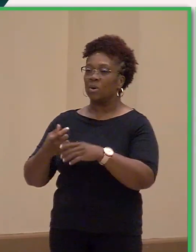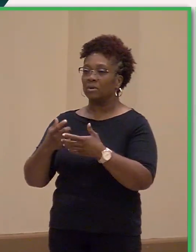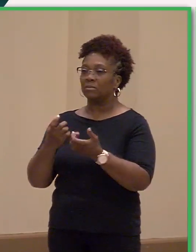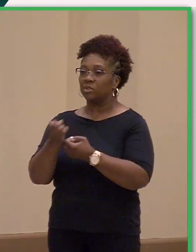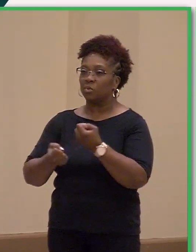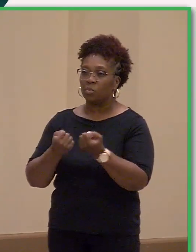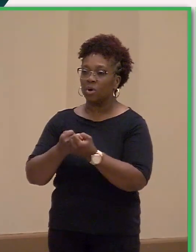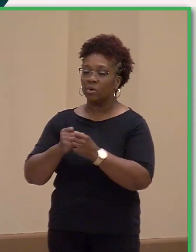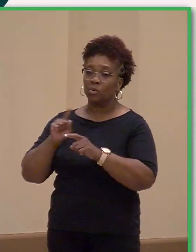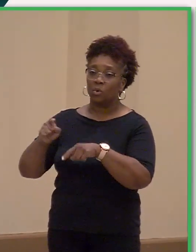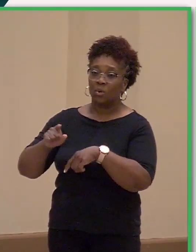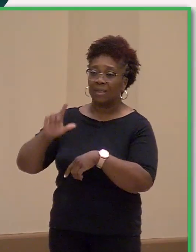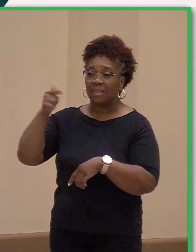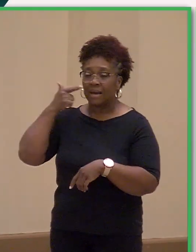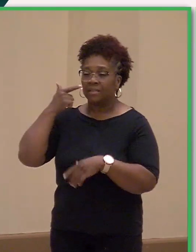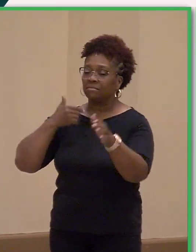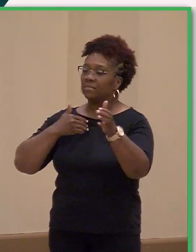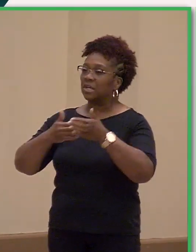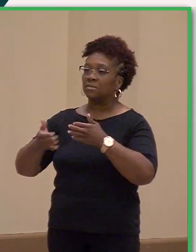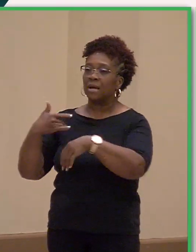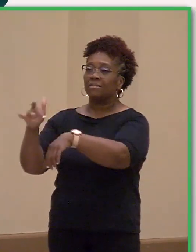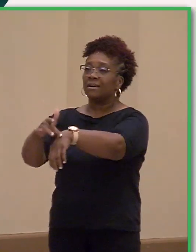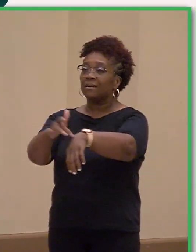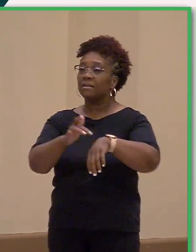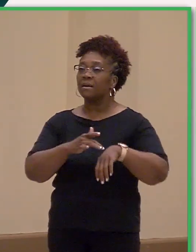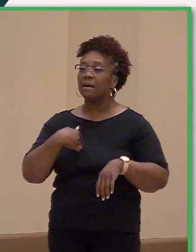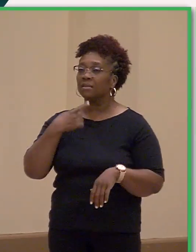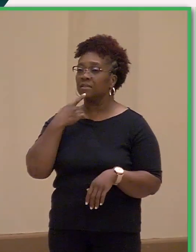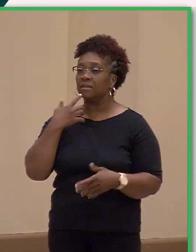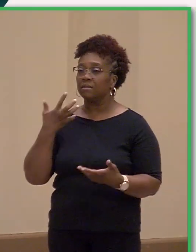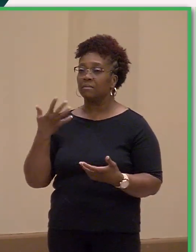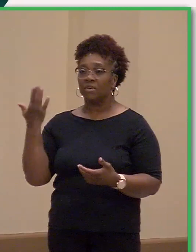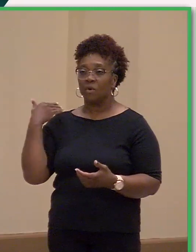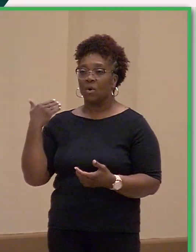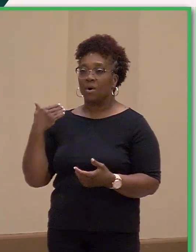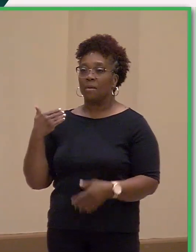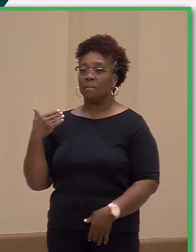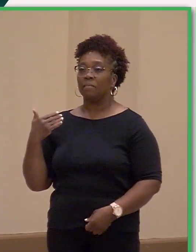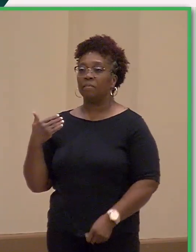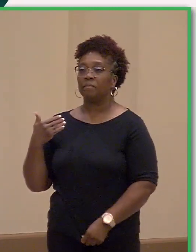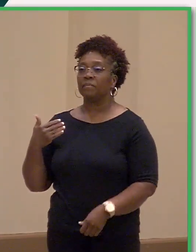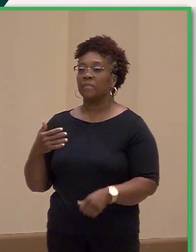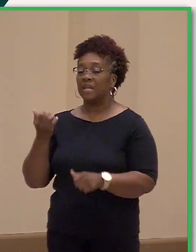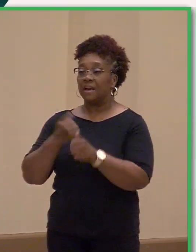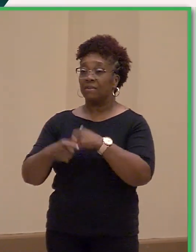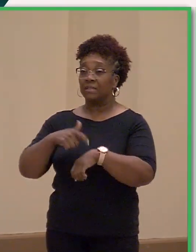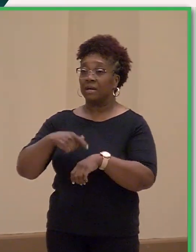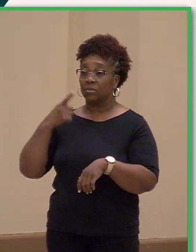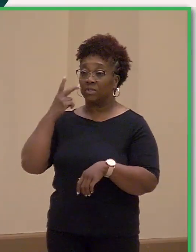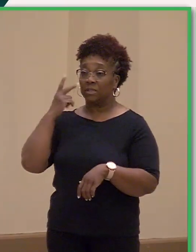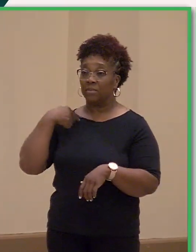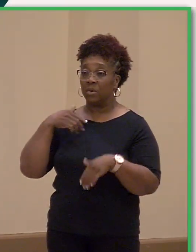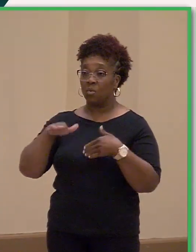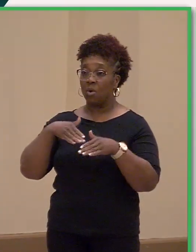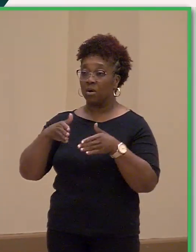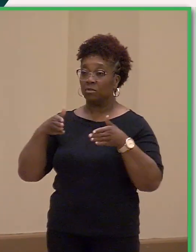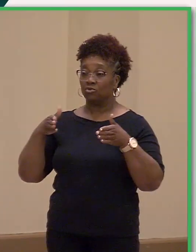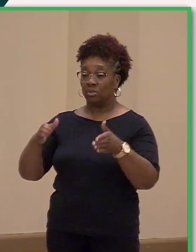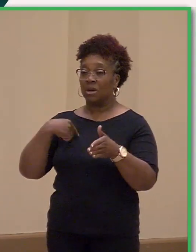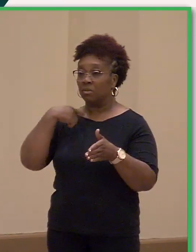go everywhere we want to go. As I said before, and I will end it. And every time you see me walking down the street, I will tell you